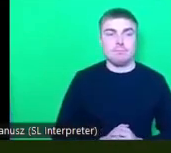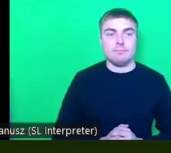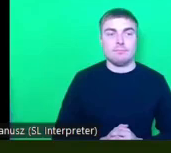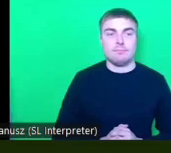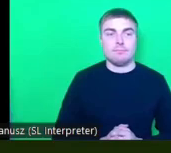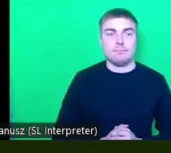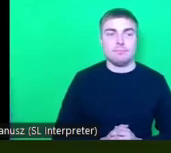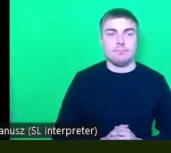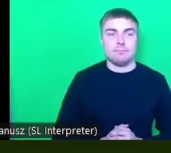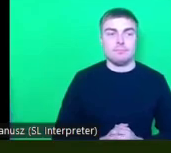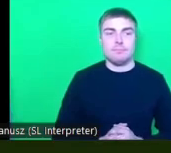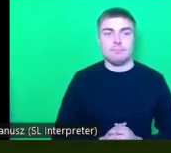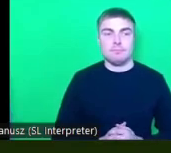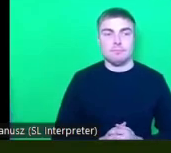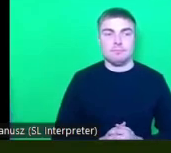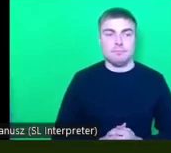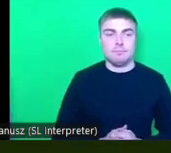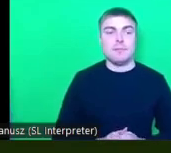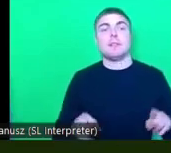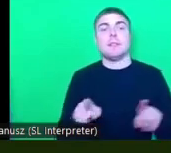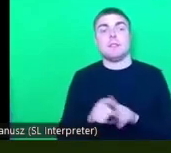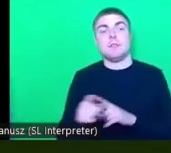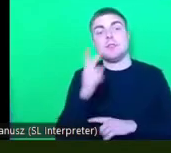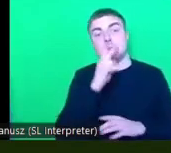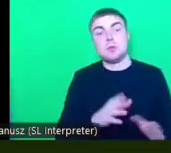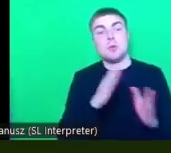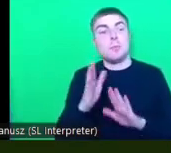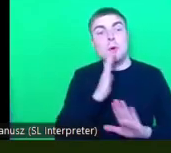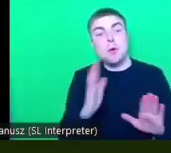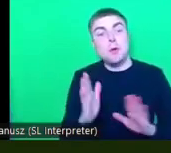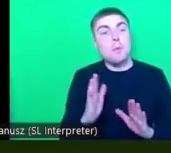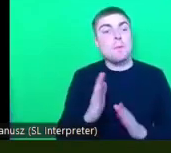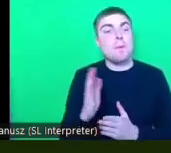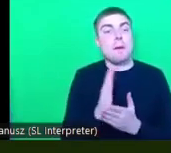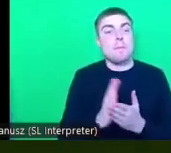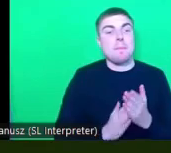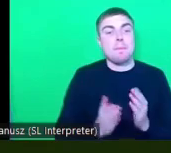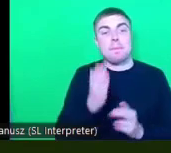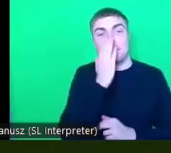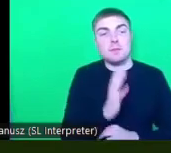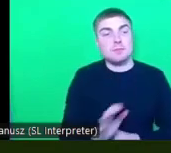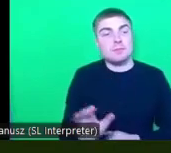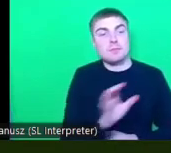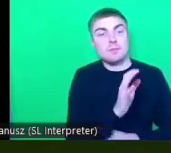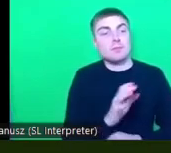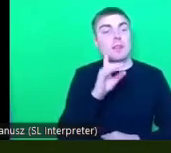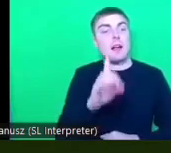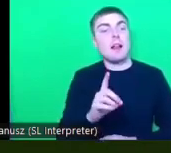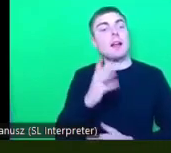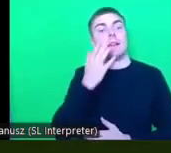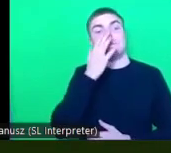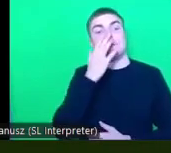Then doing this similar map, but showing instead the moose observation rate. So hunters do observe moose during the first week